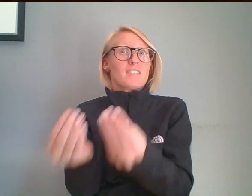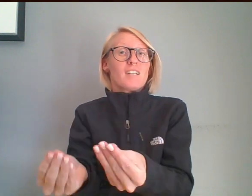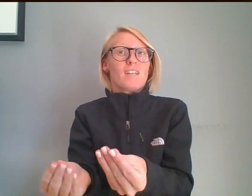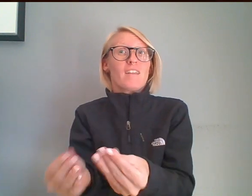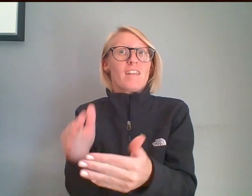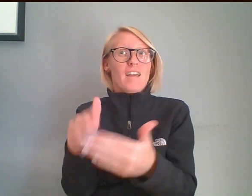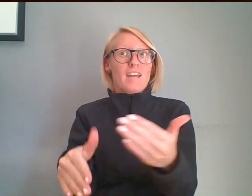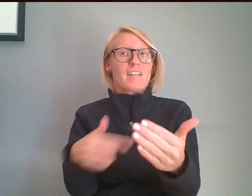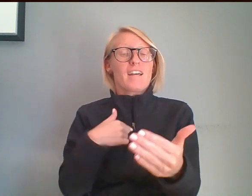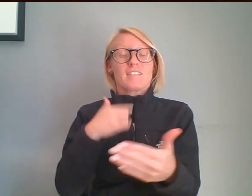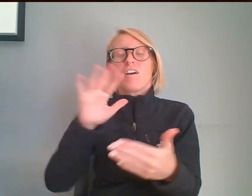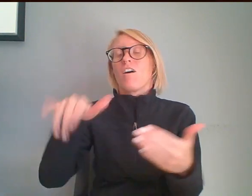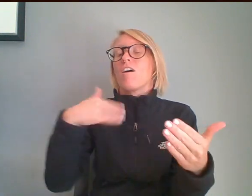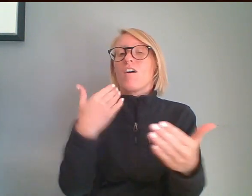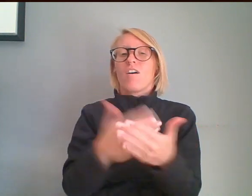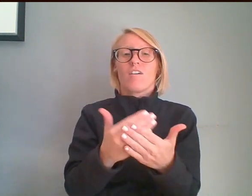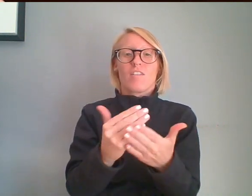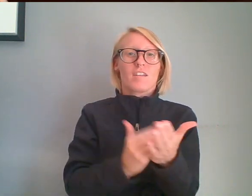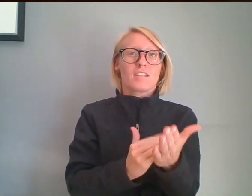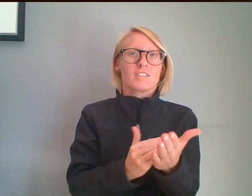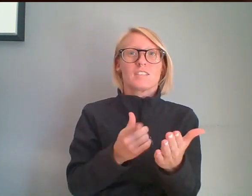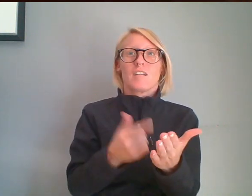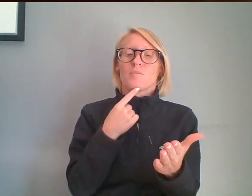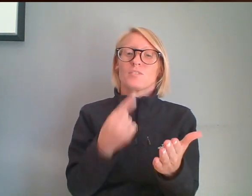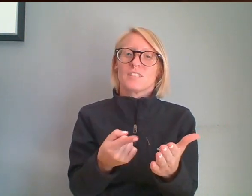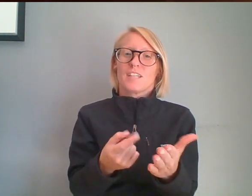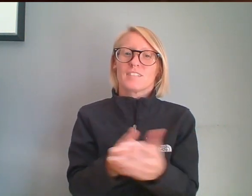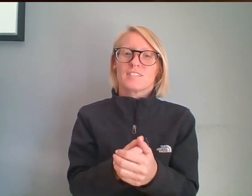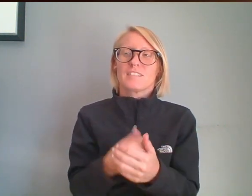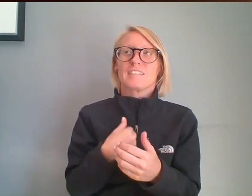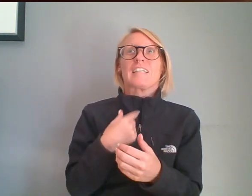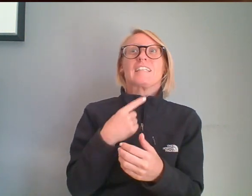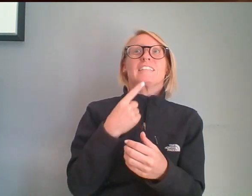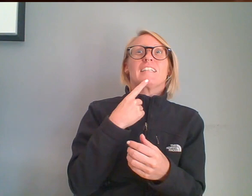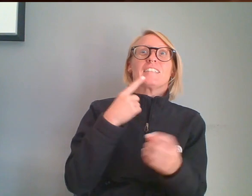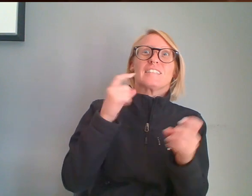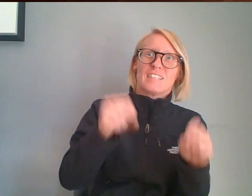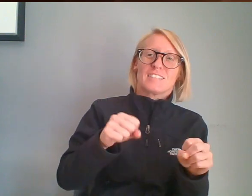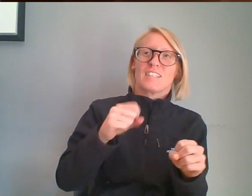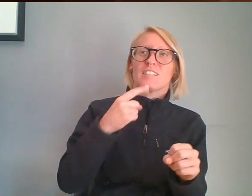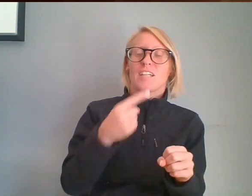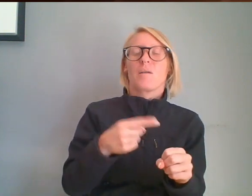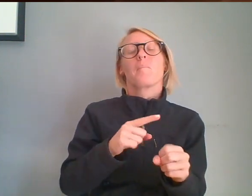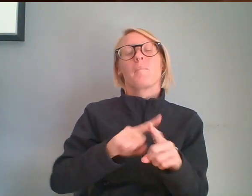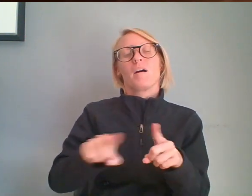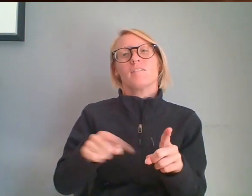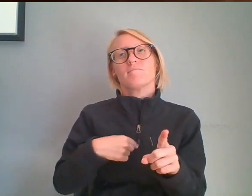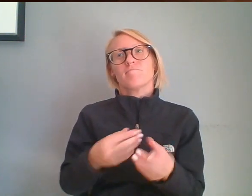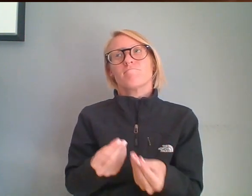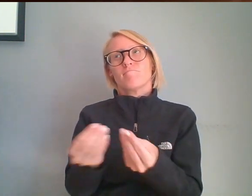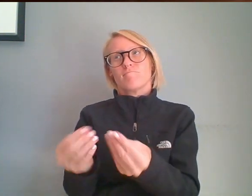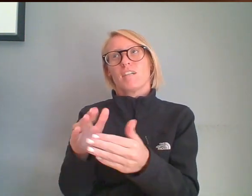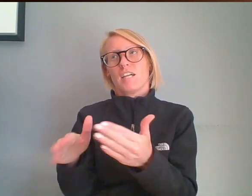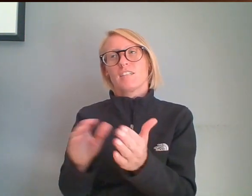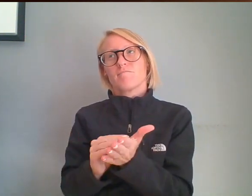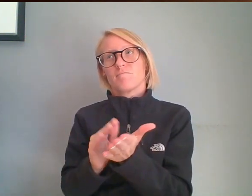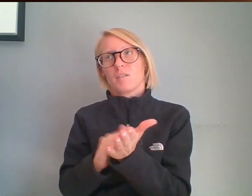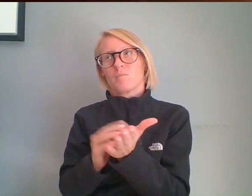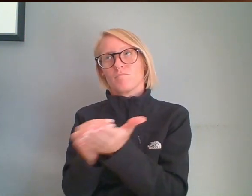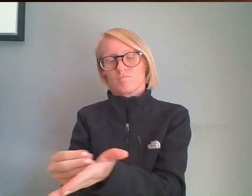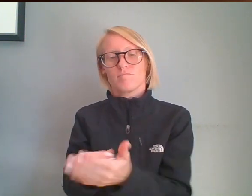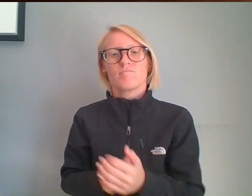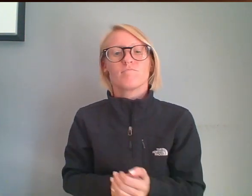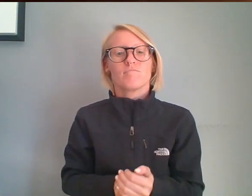say, okay? Can't guarantee I'm gonna say it, but you'll have it there. In addition to this approach, a technique that